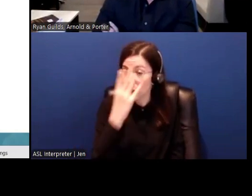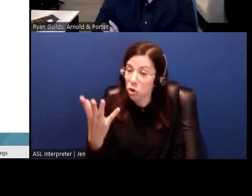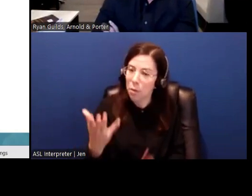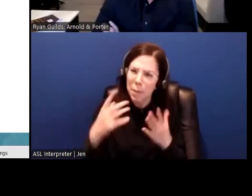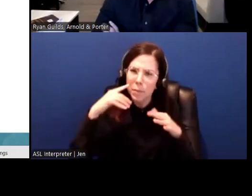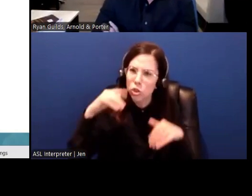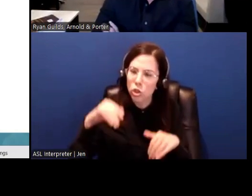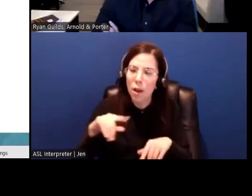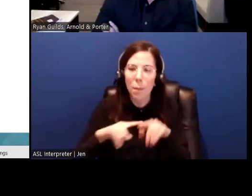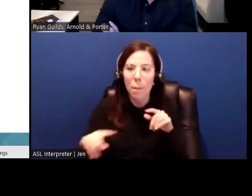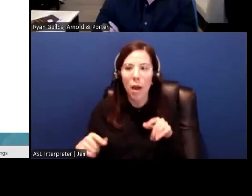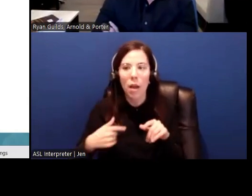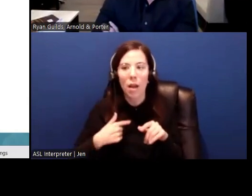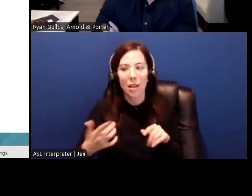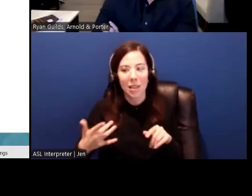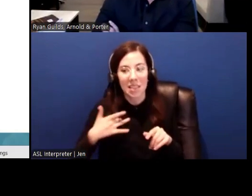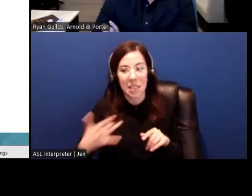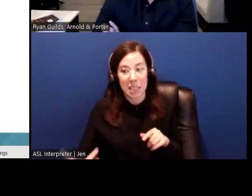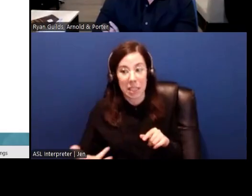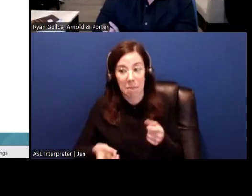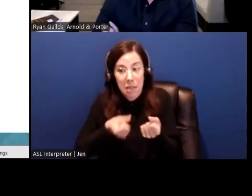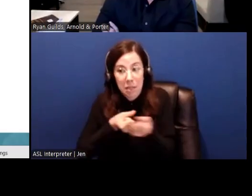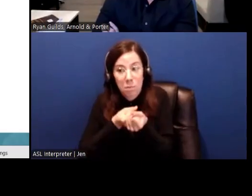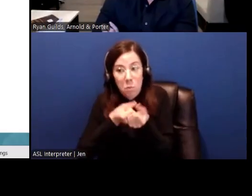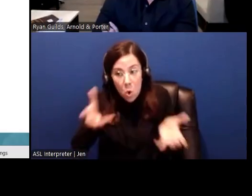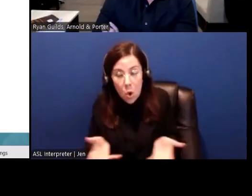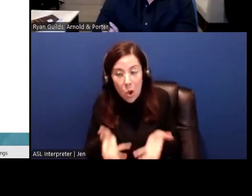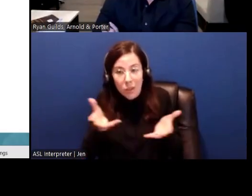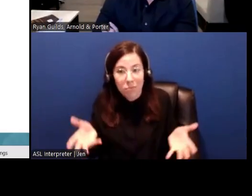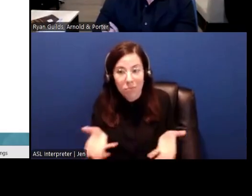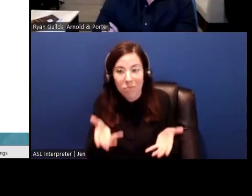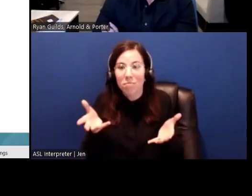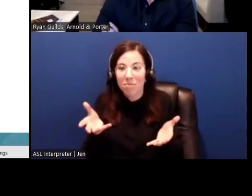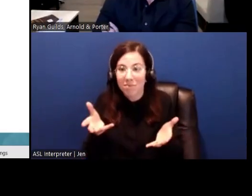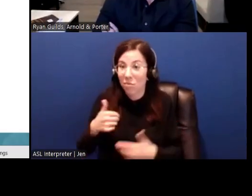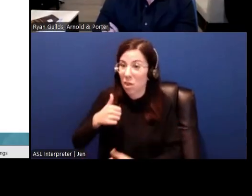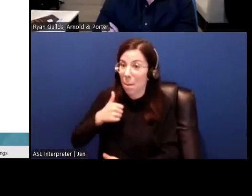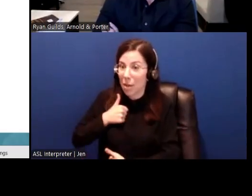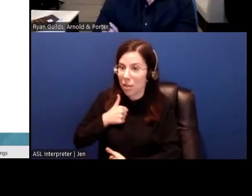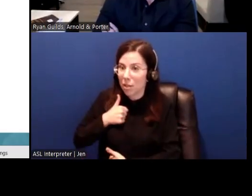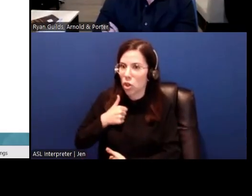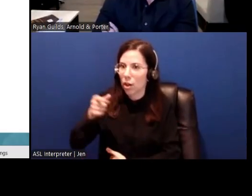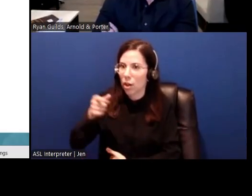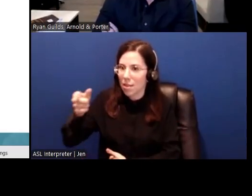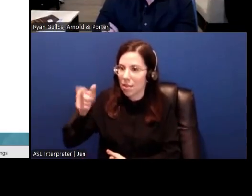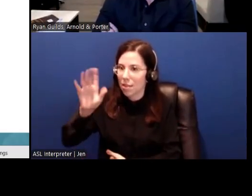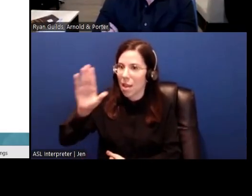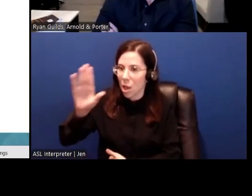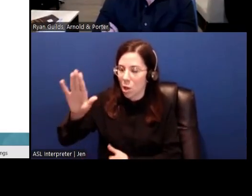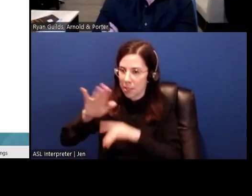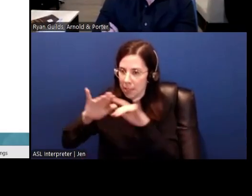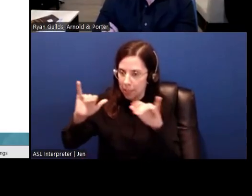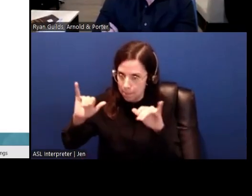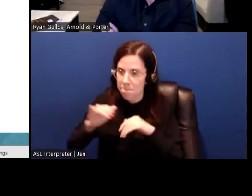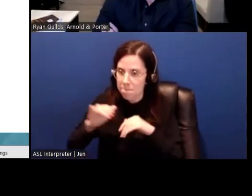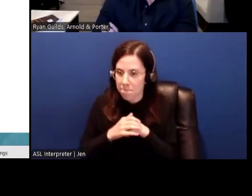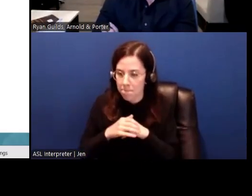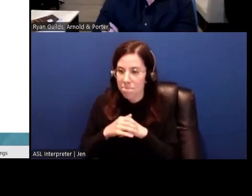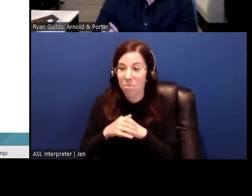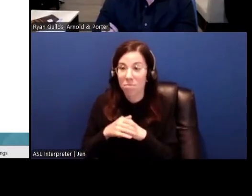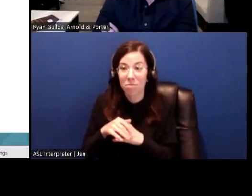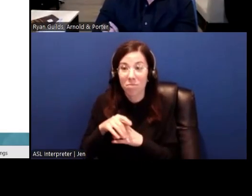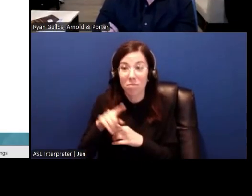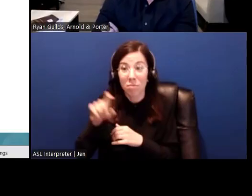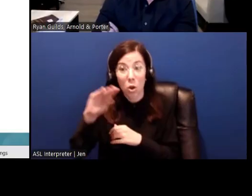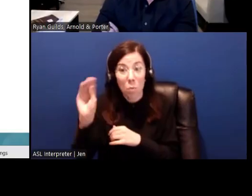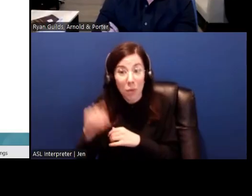part, I advocate for victims to participate in the military justice system. It's not 100%